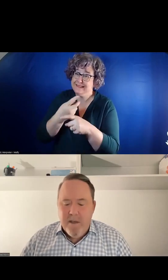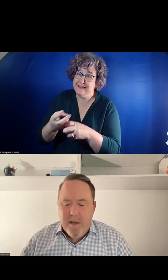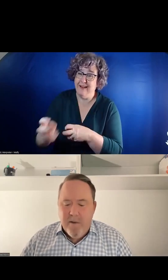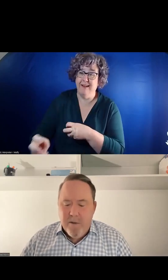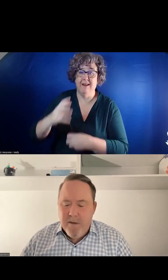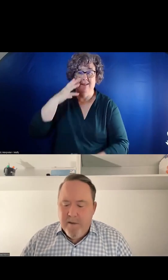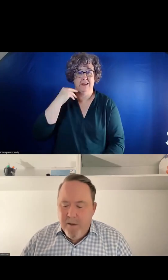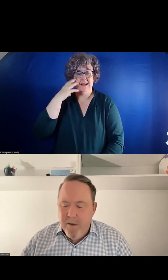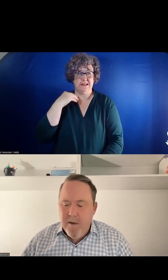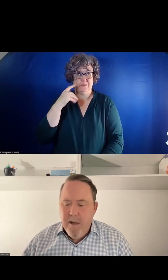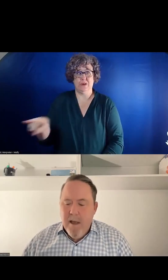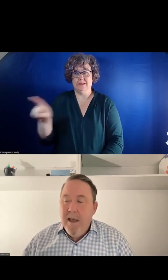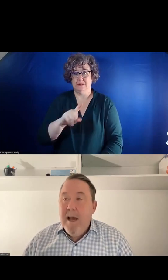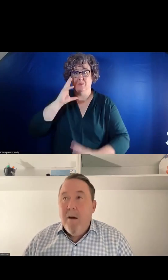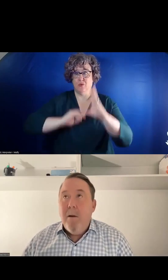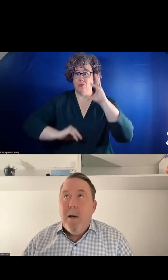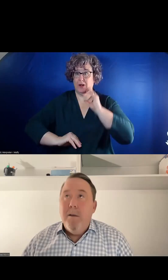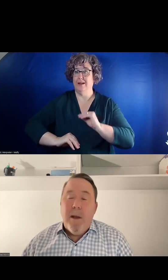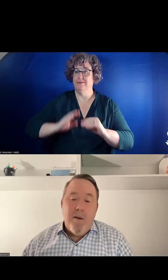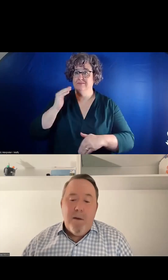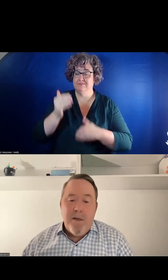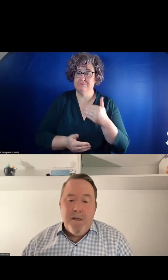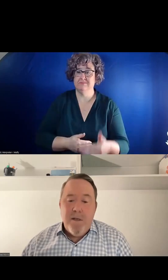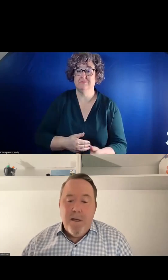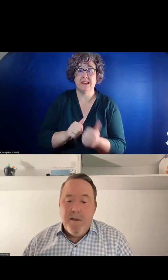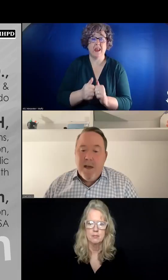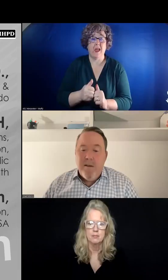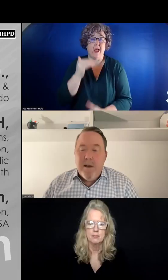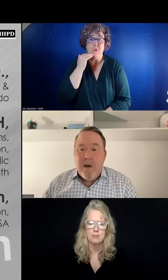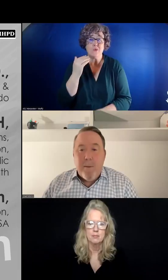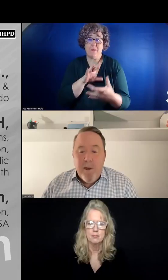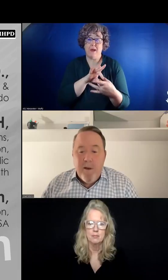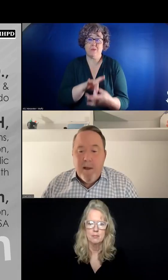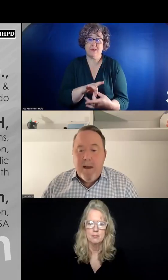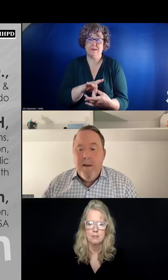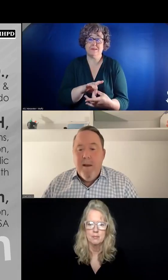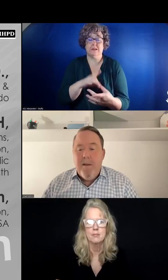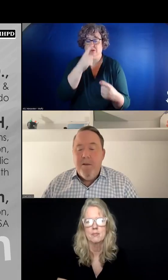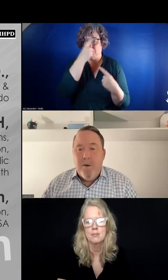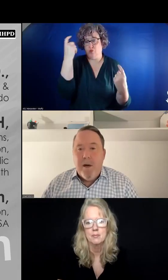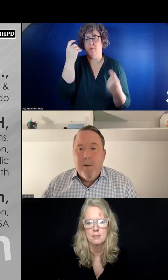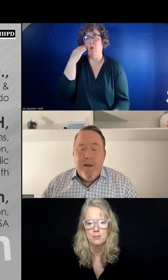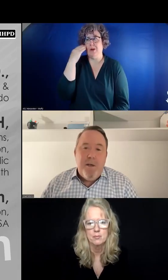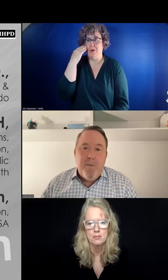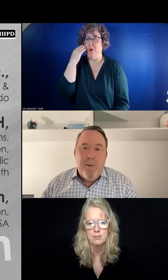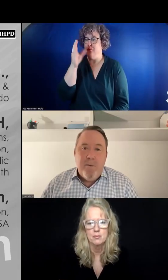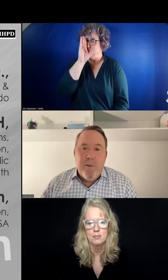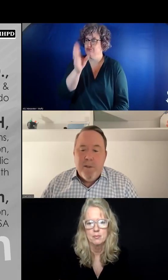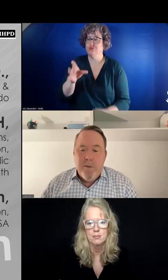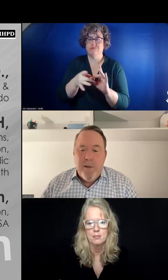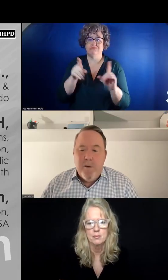of these individuals have endured, and how tobacco addiction is tied to that trauma. We know that there's a direct